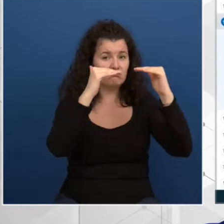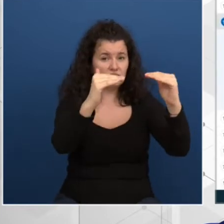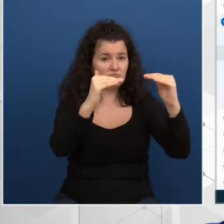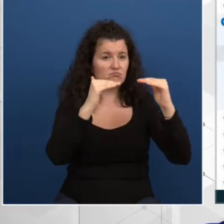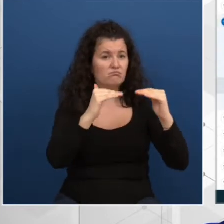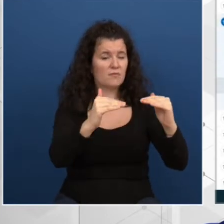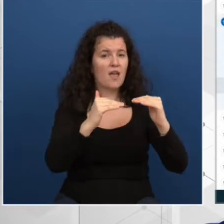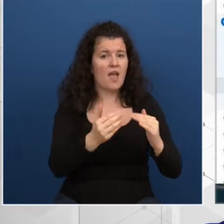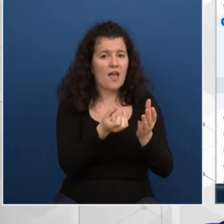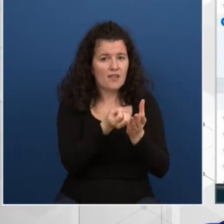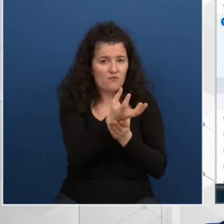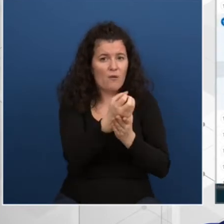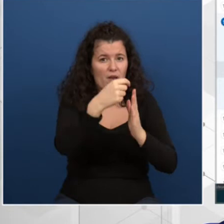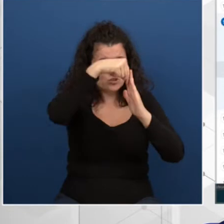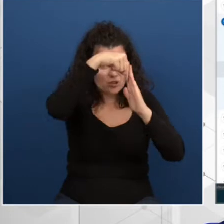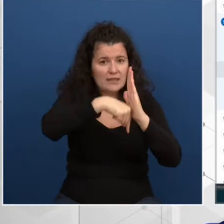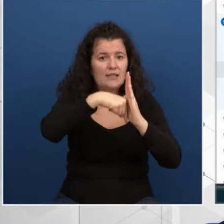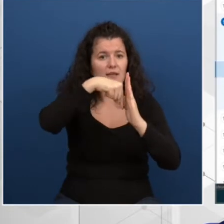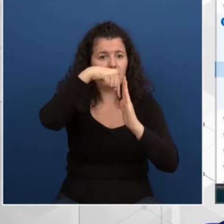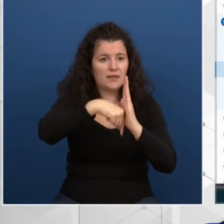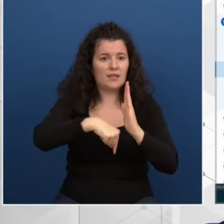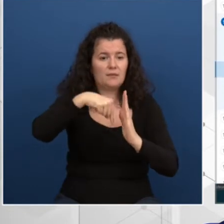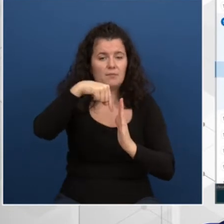in like that first FastPass experience.